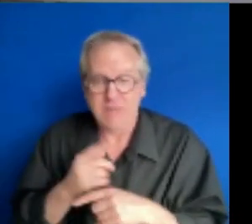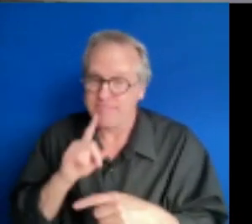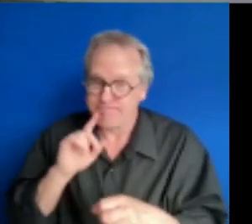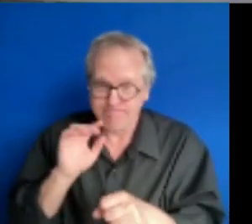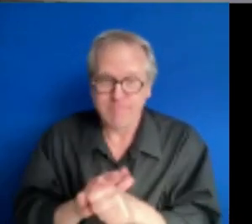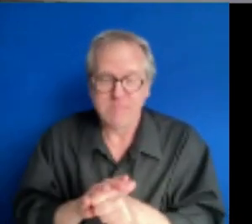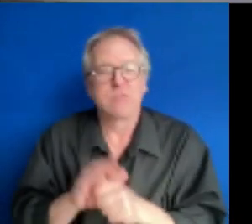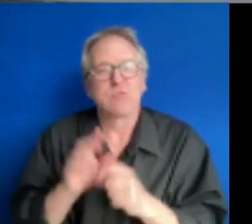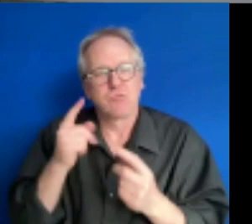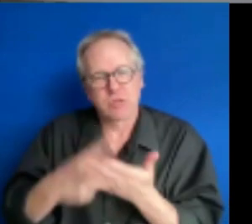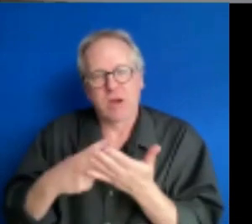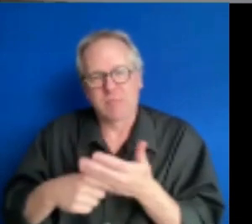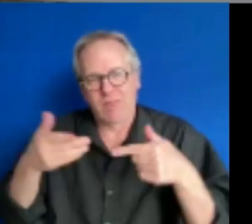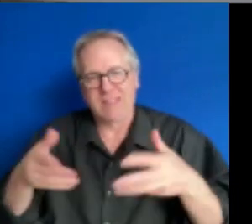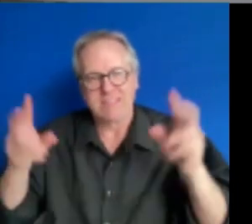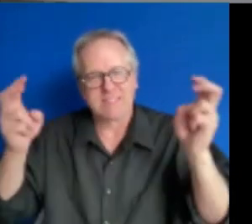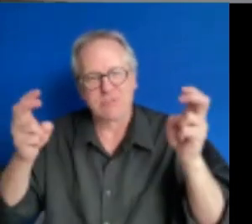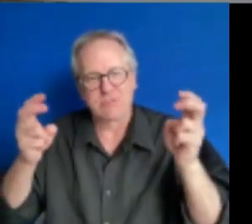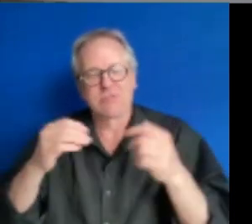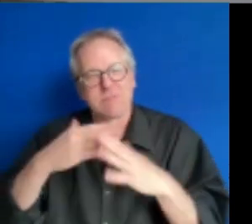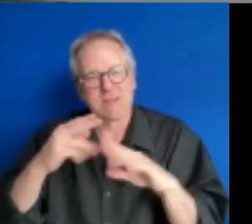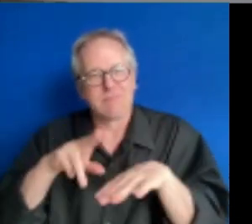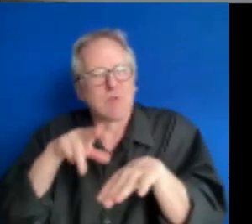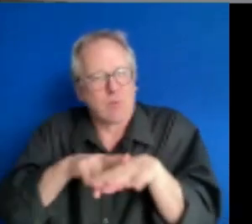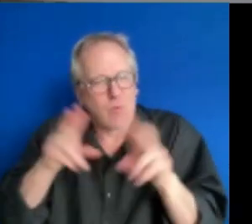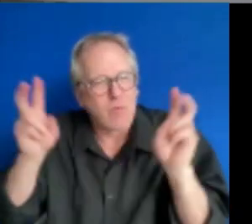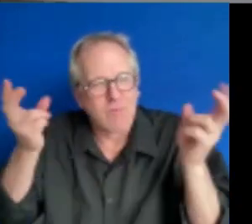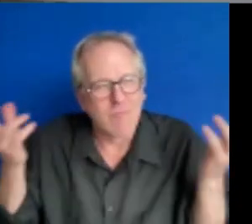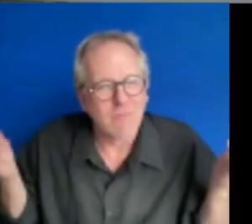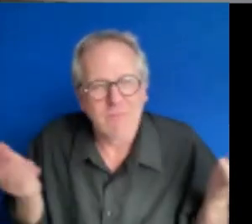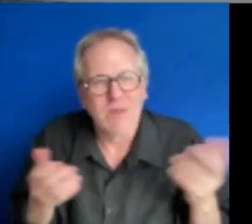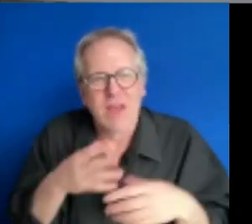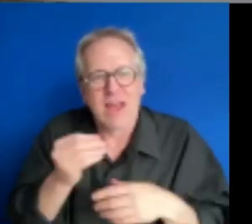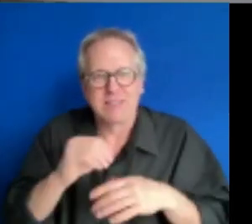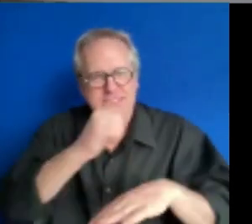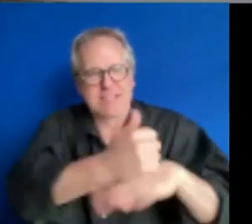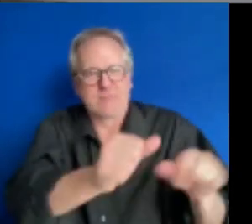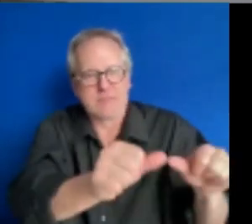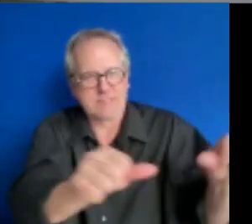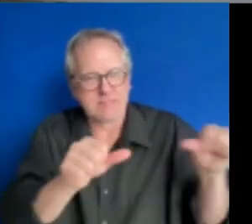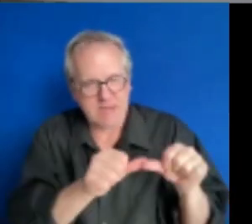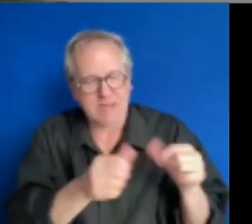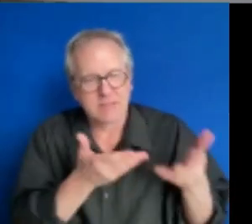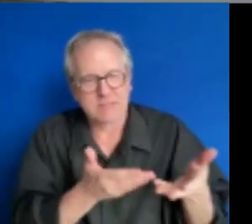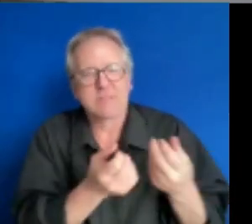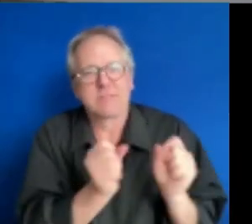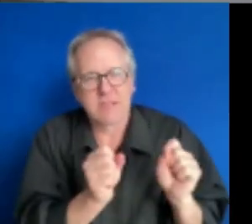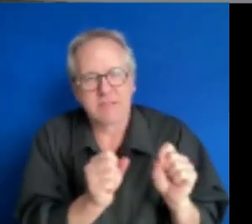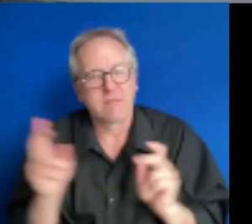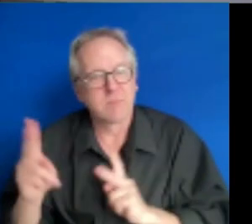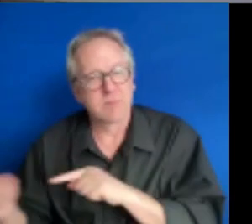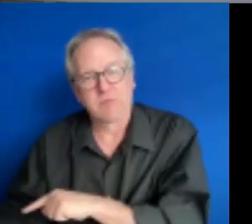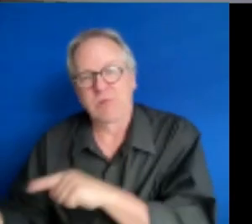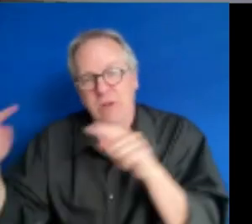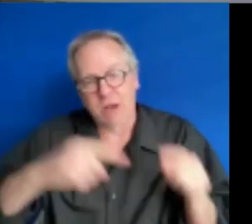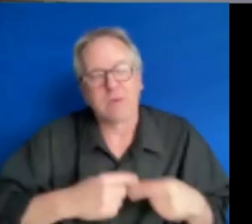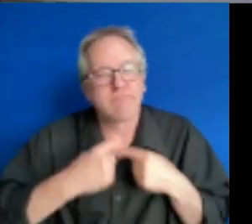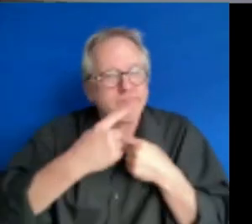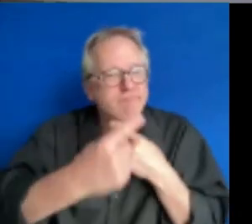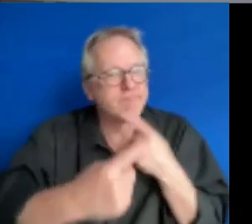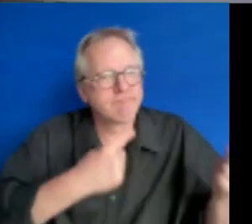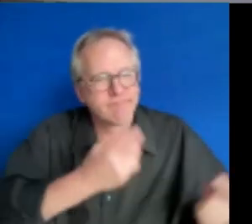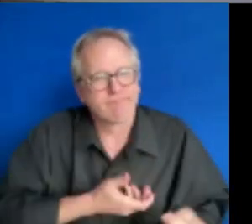these issues and to normalizing them and to making space for people to share their lived